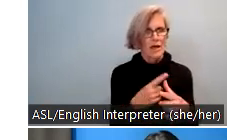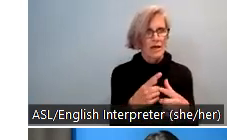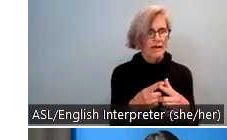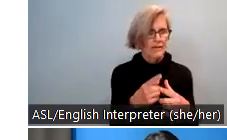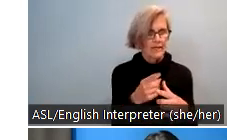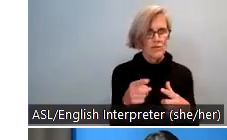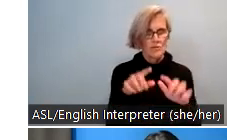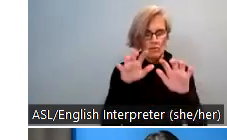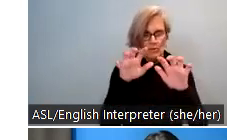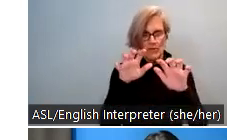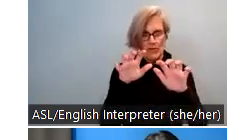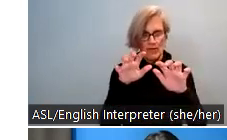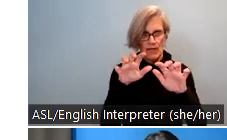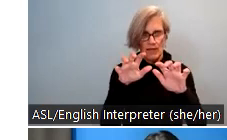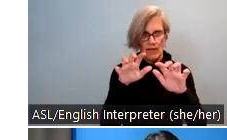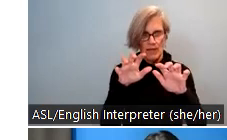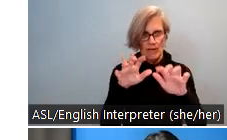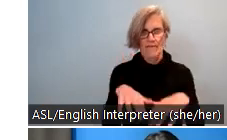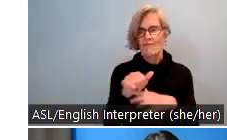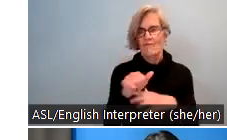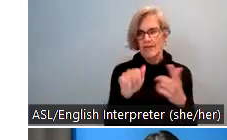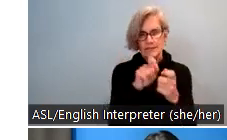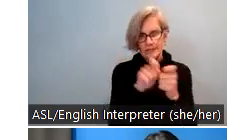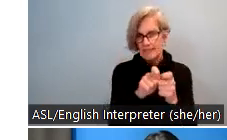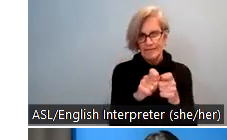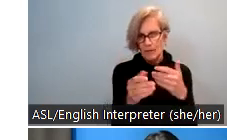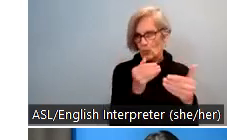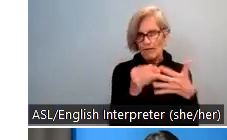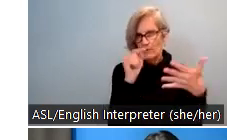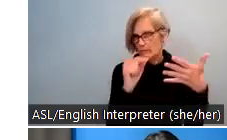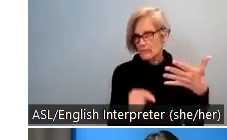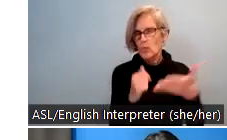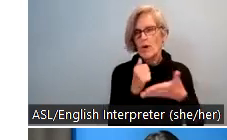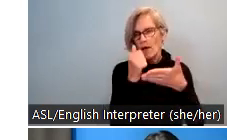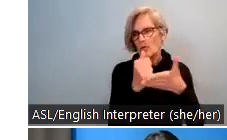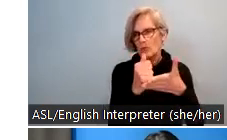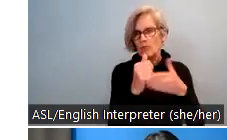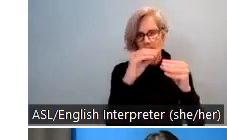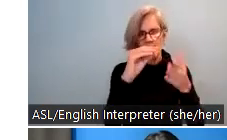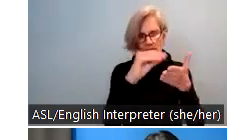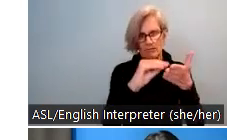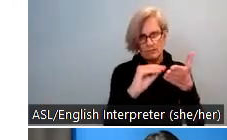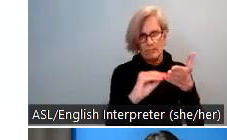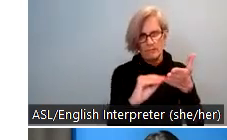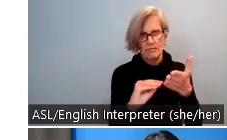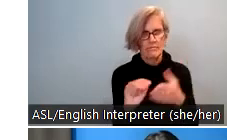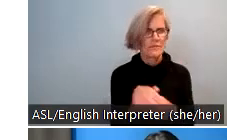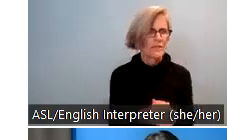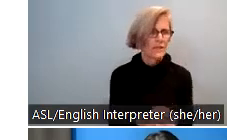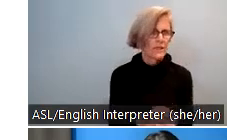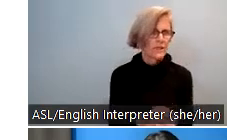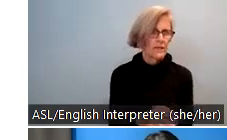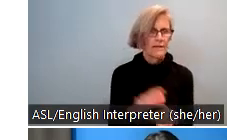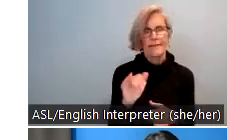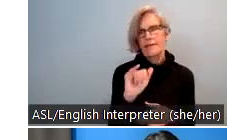the in specific of what I was mentioning in an overview, but listing the job titles of the staff,